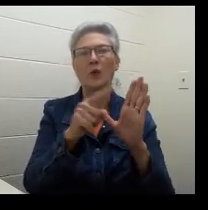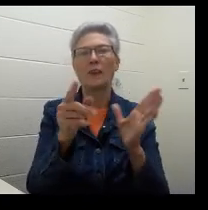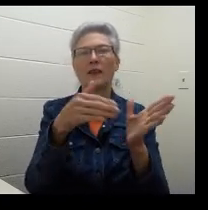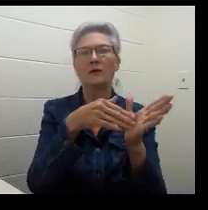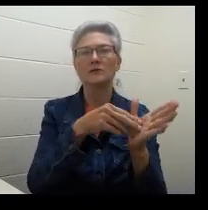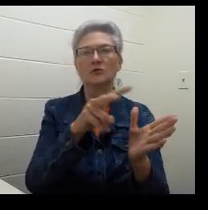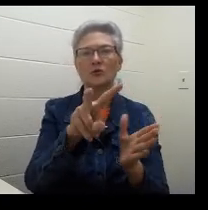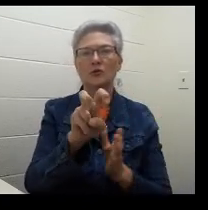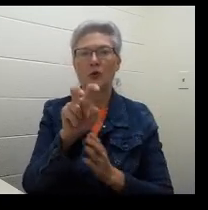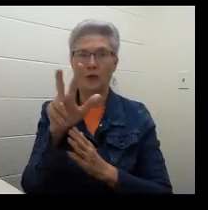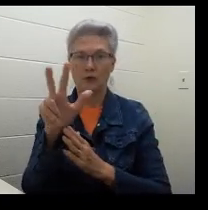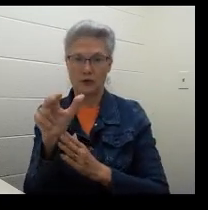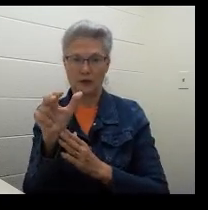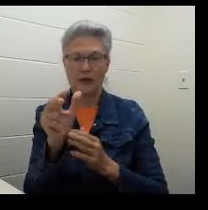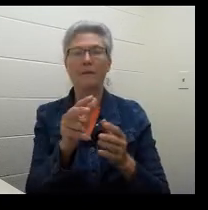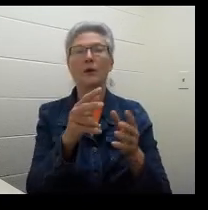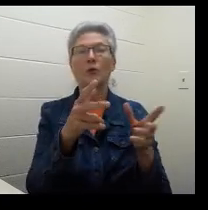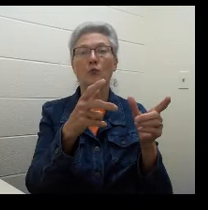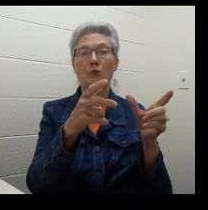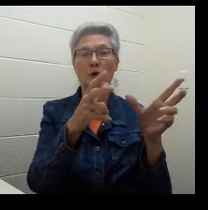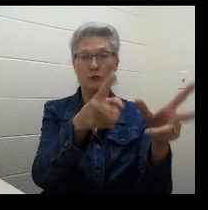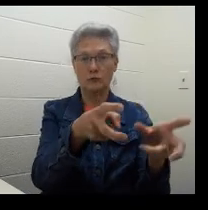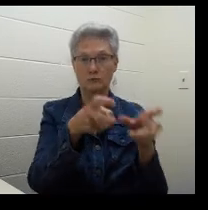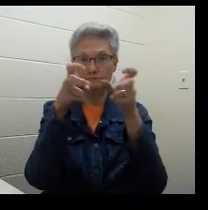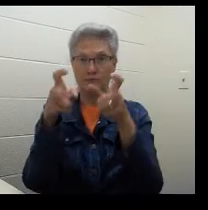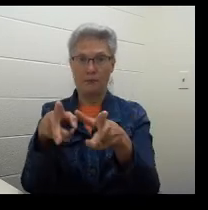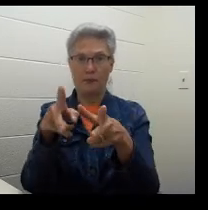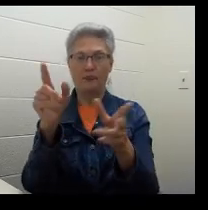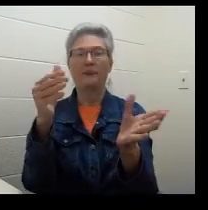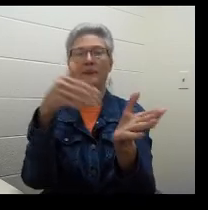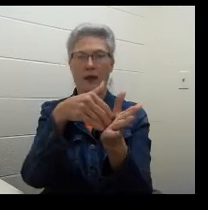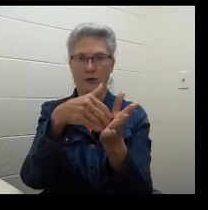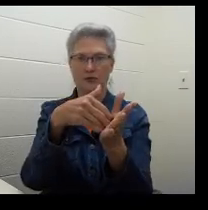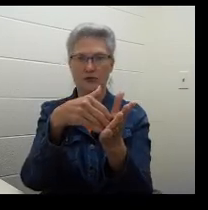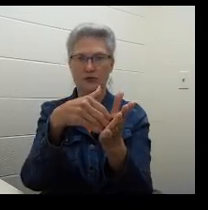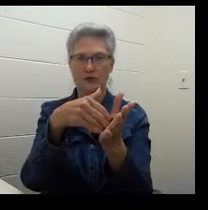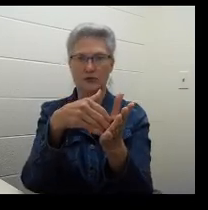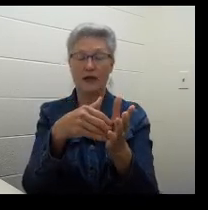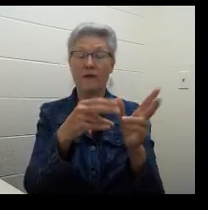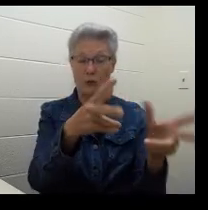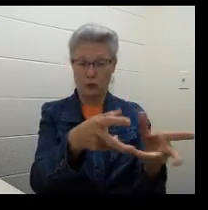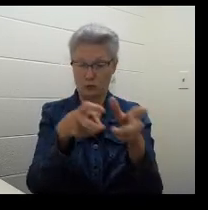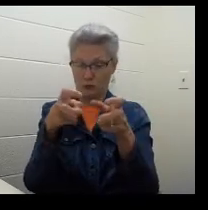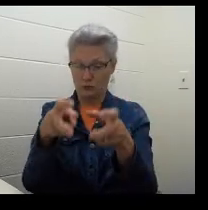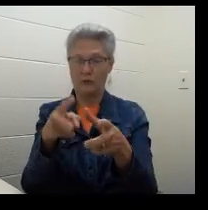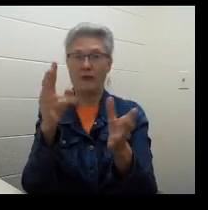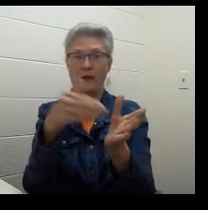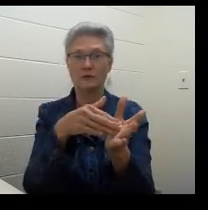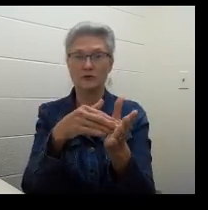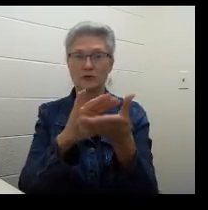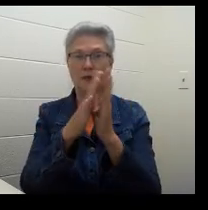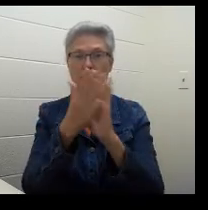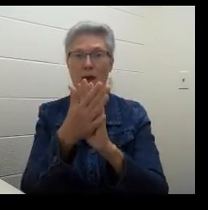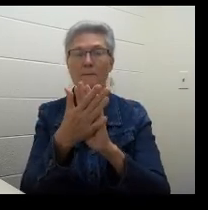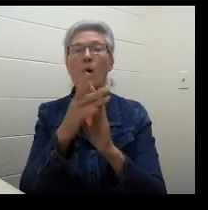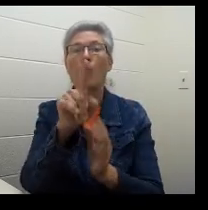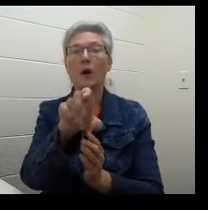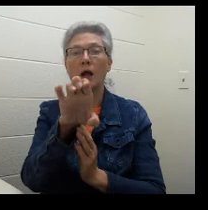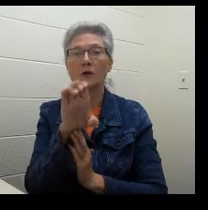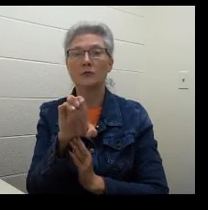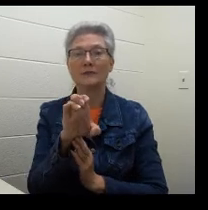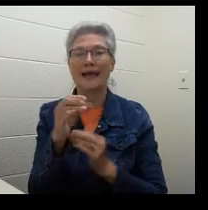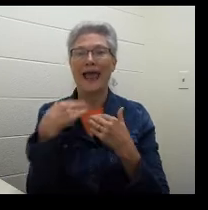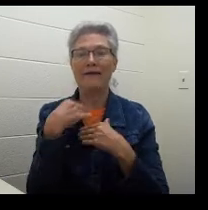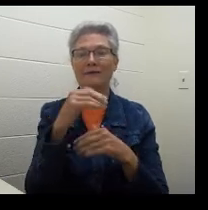different way by regrouping the thousands. If I regroup the thousands into hundreds, I'm going to have